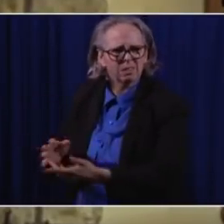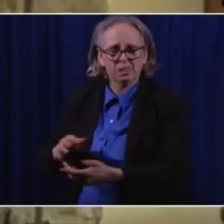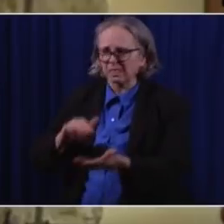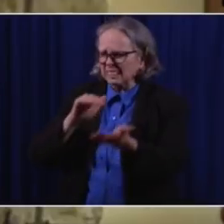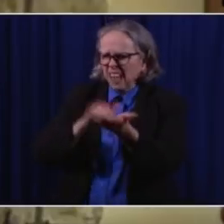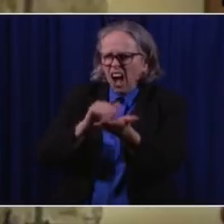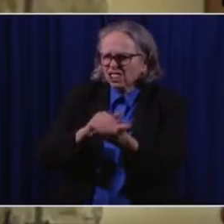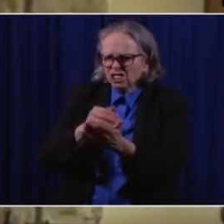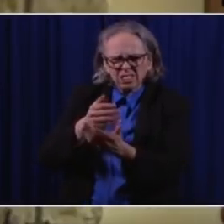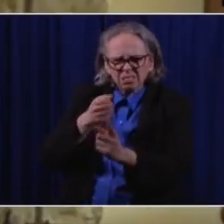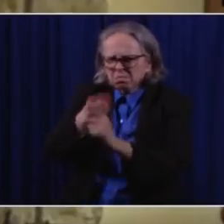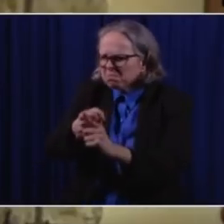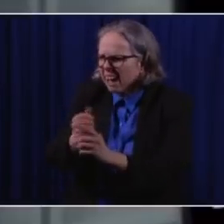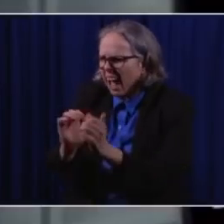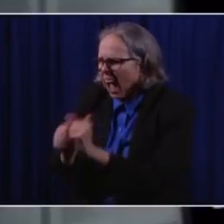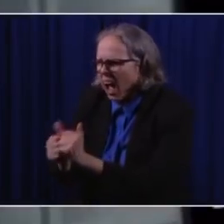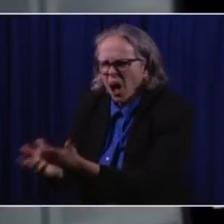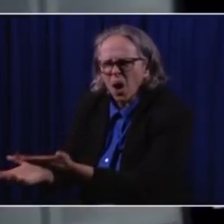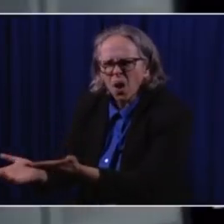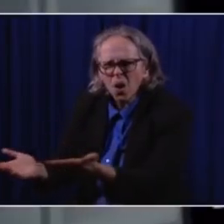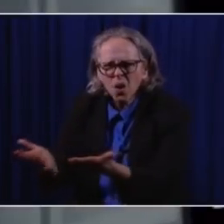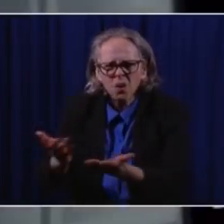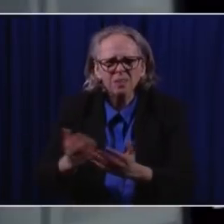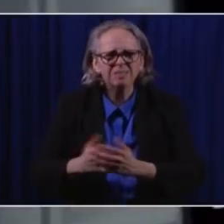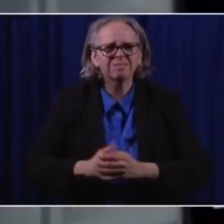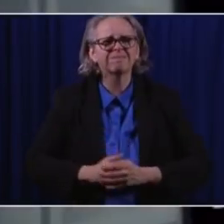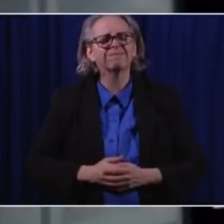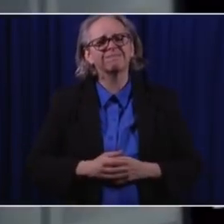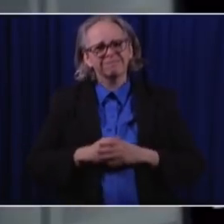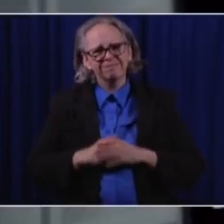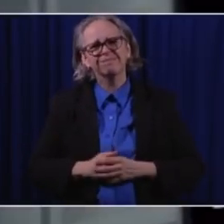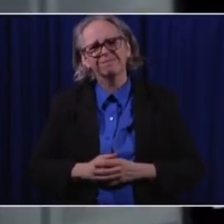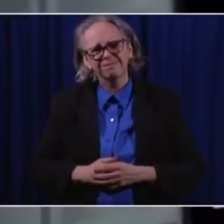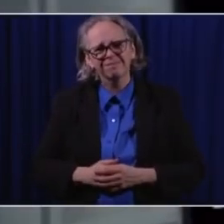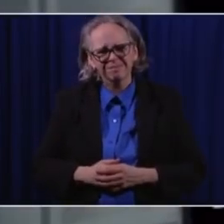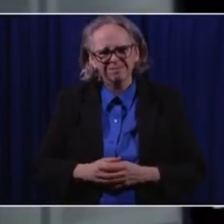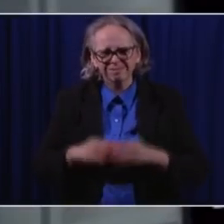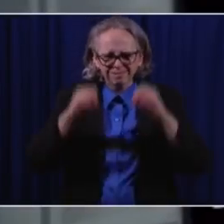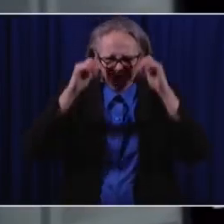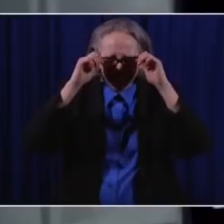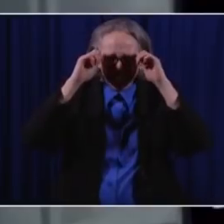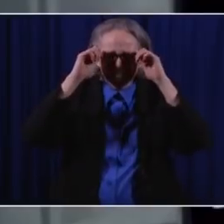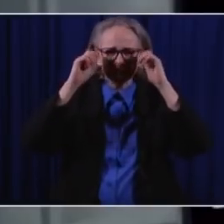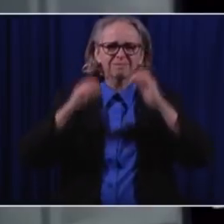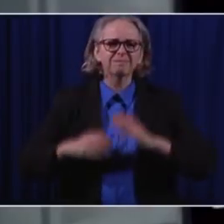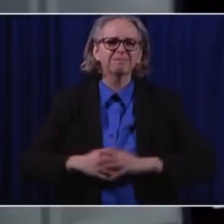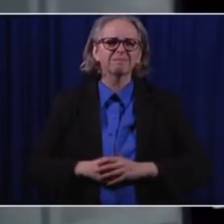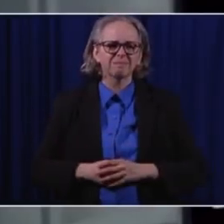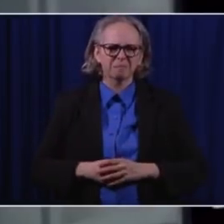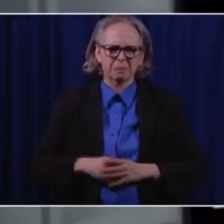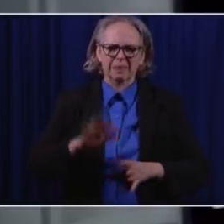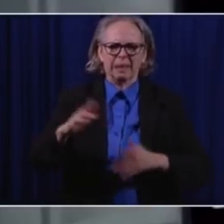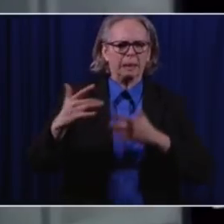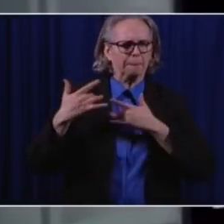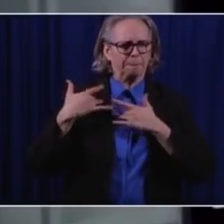line. Yeah. Well, I've said it before that we've likened this to